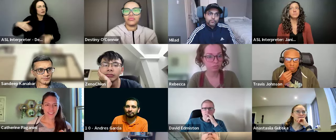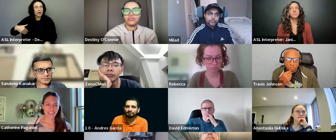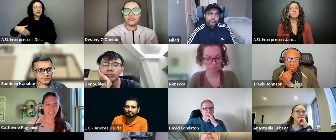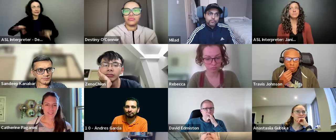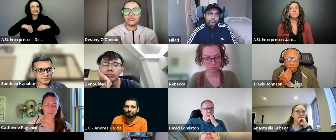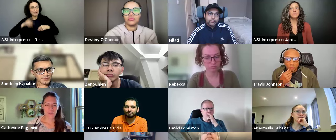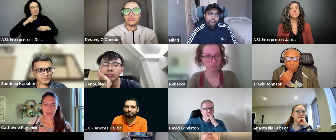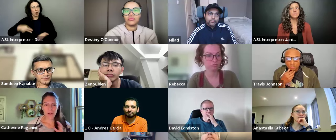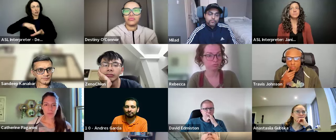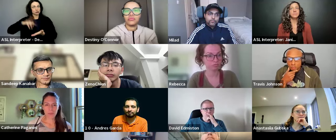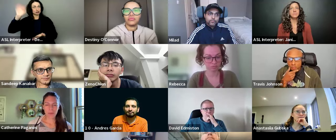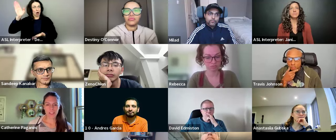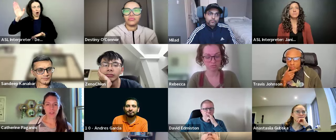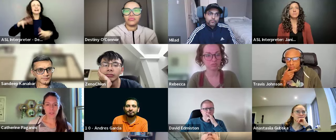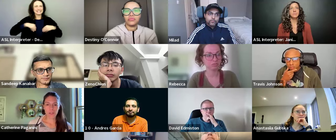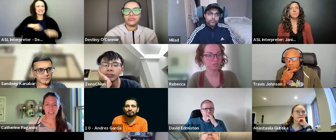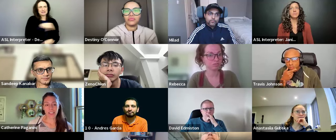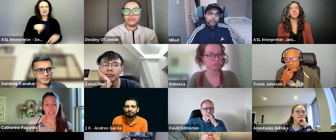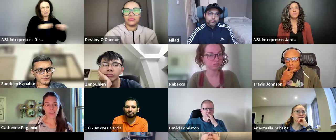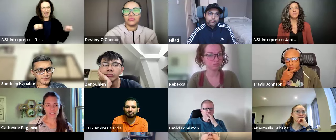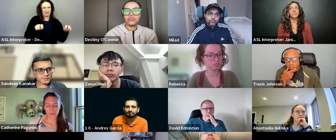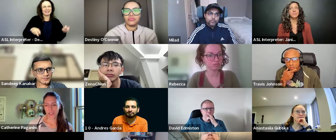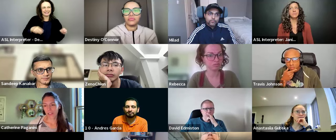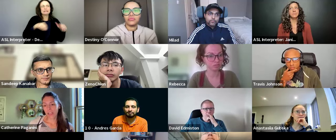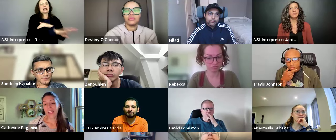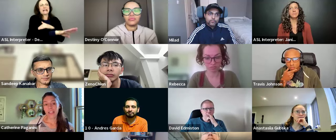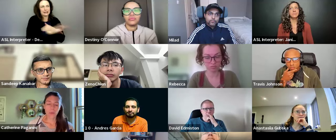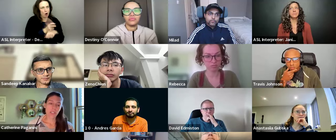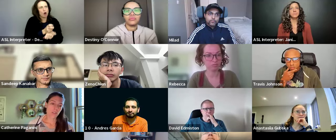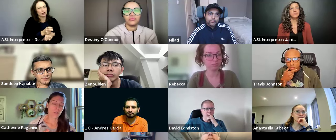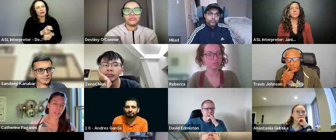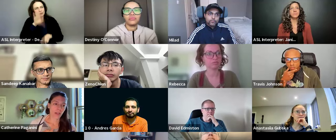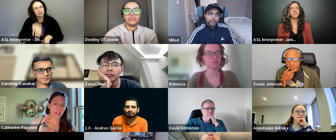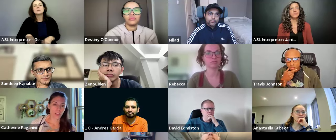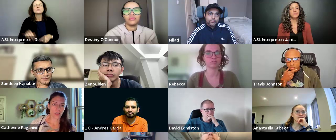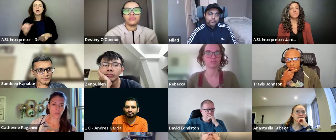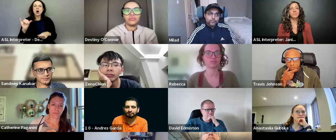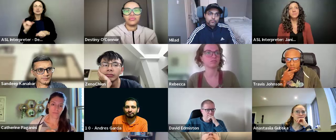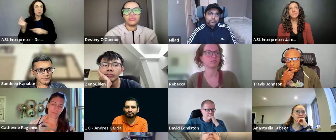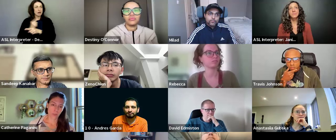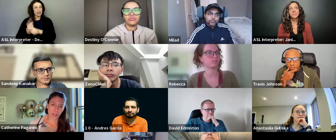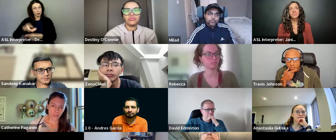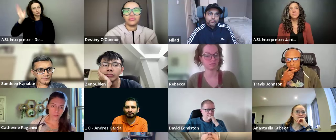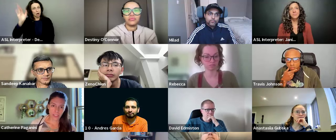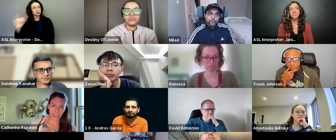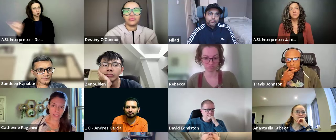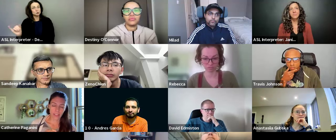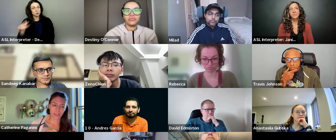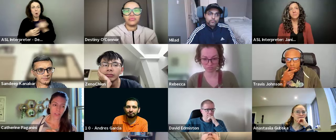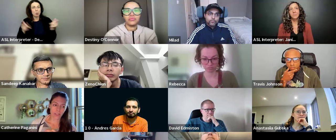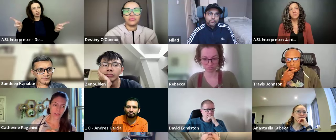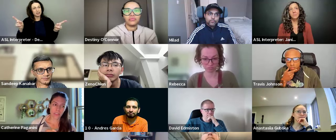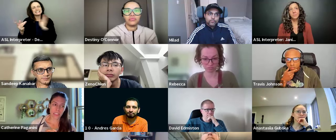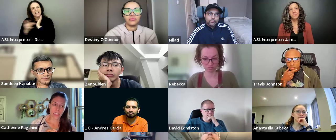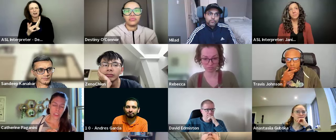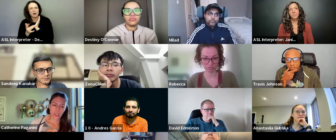know, help people actually also get in, because it's really hard. And then we need to do like regular talks as well, right? Like